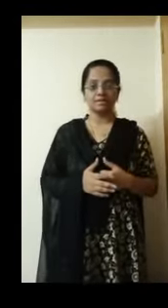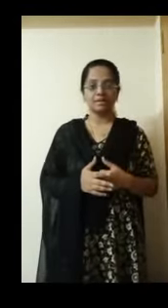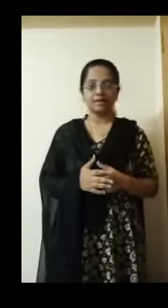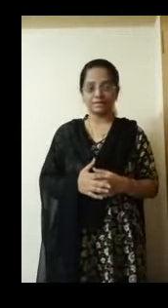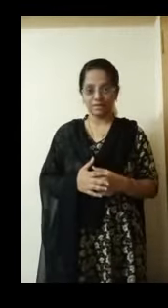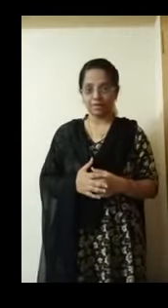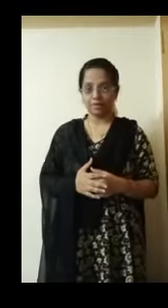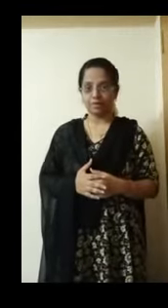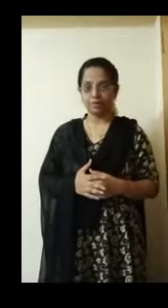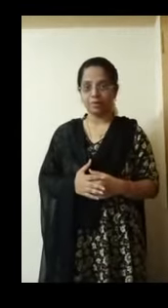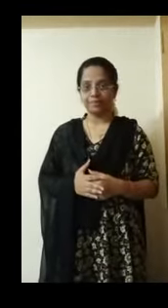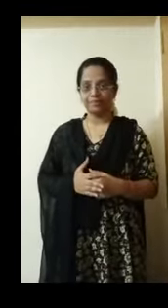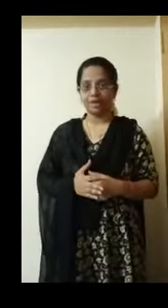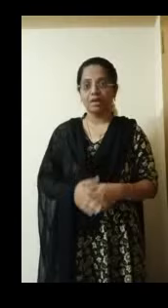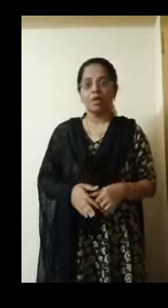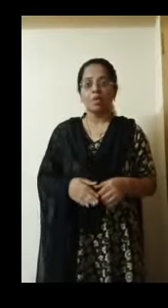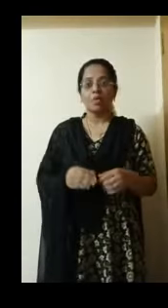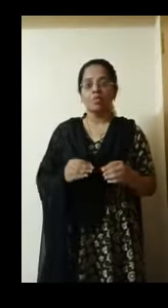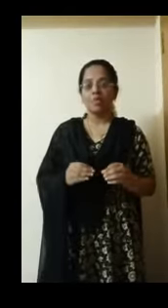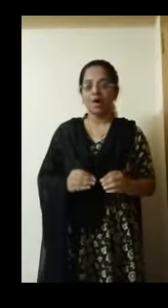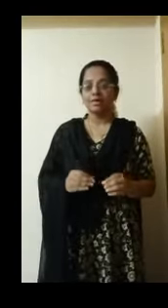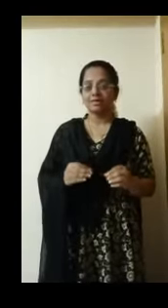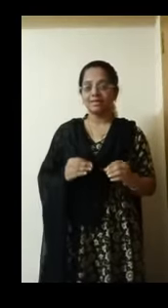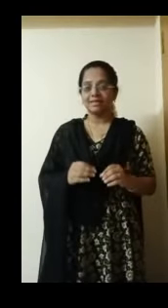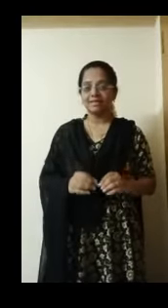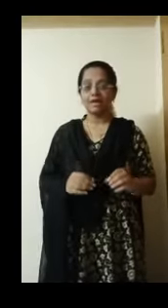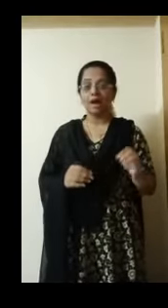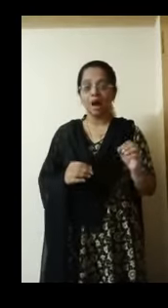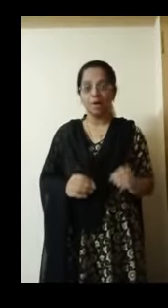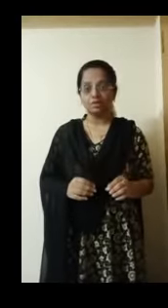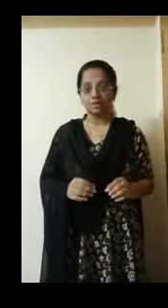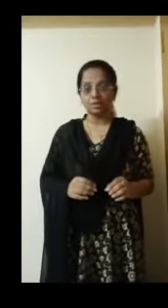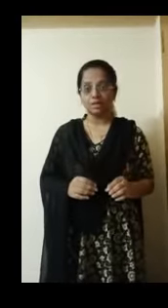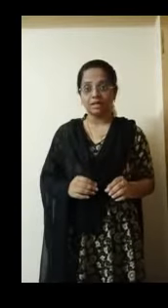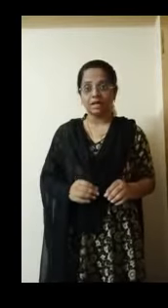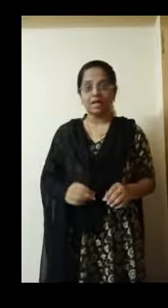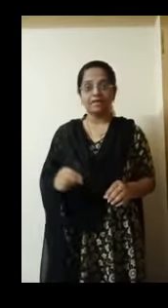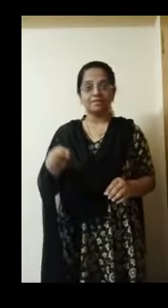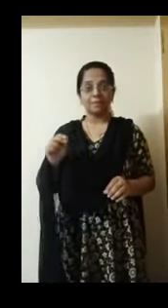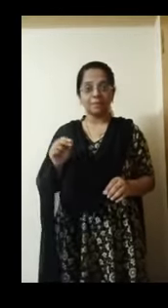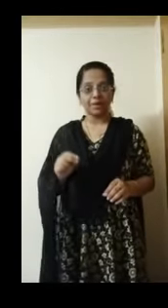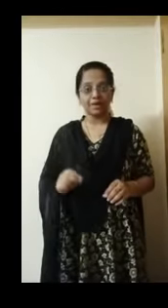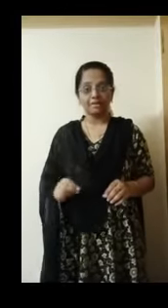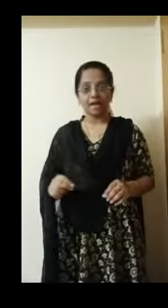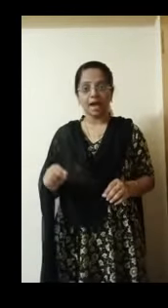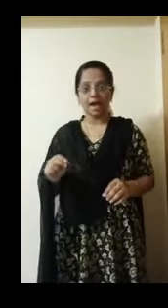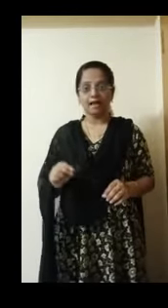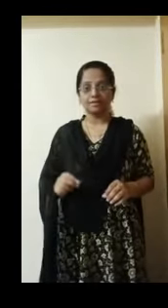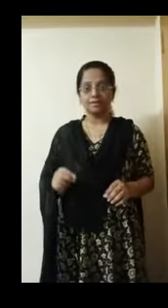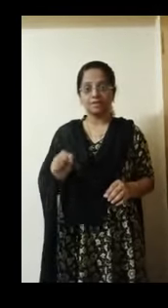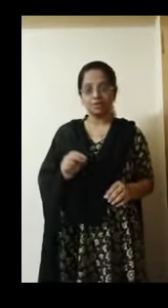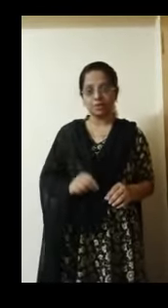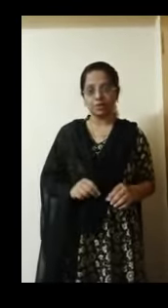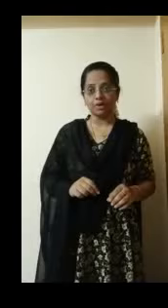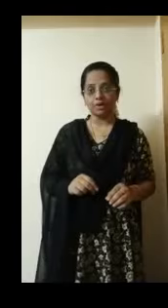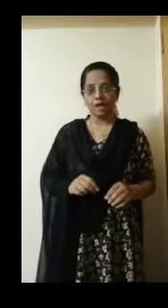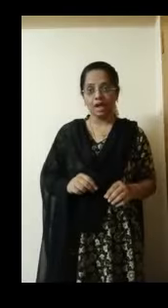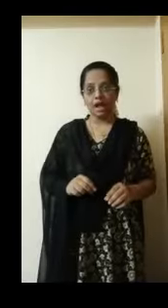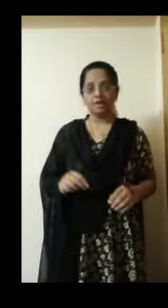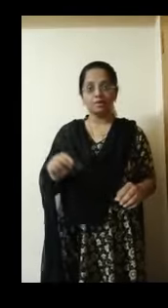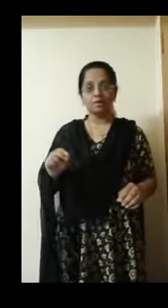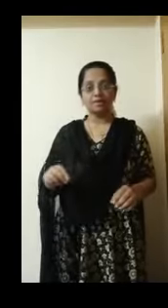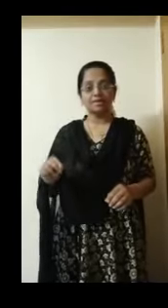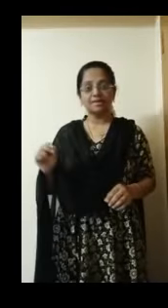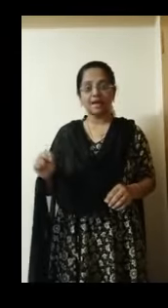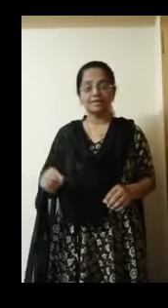once. Let us read out the poem. What is a house? It's brick and stone